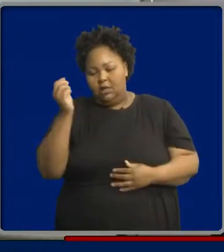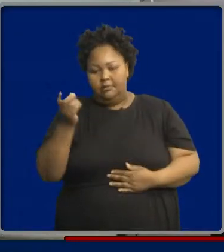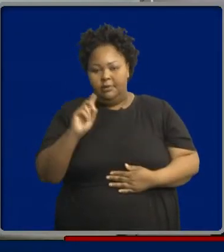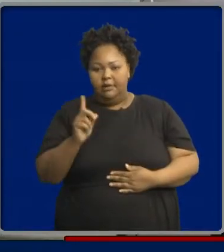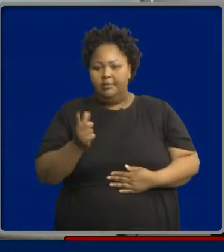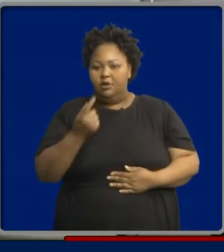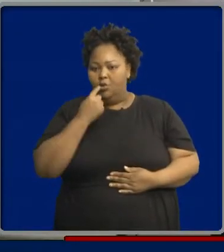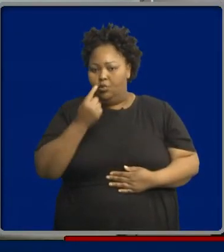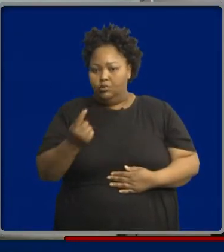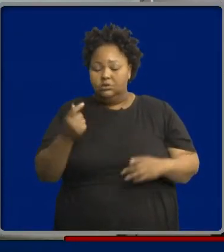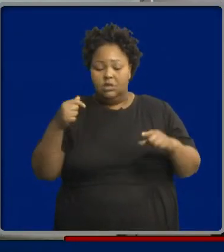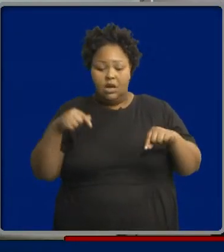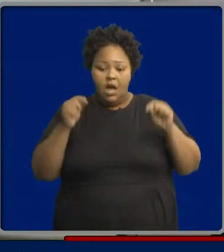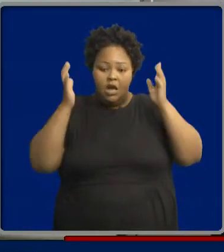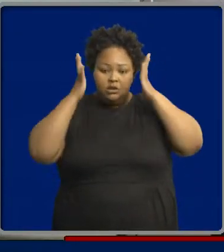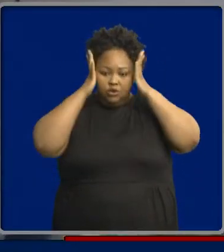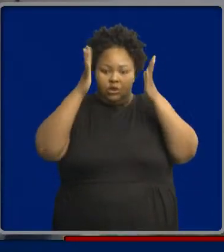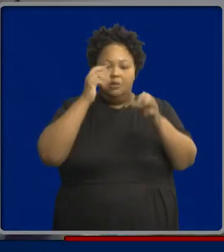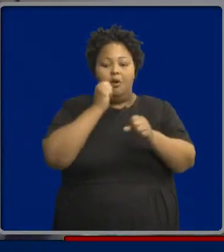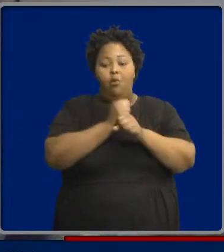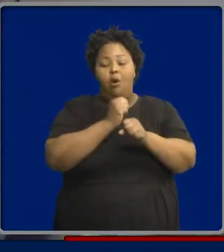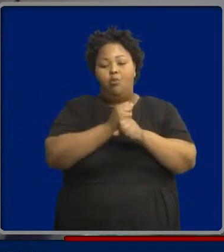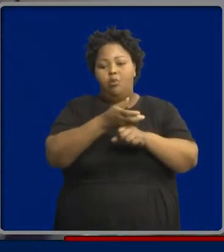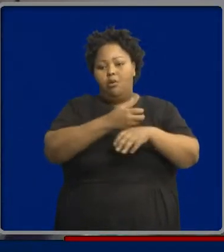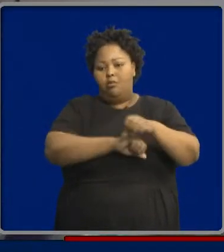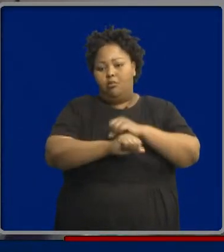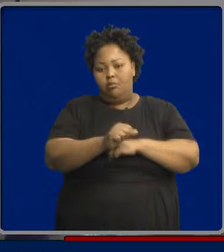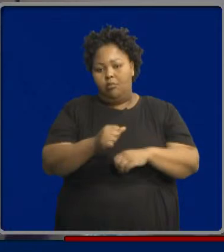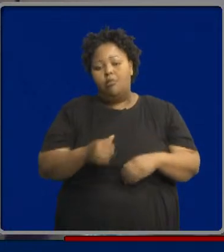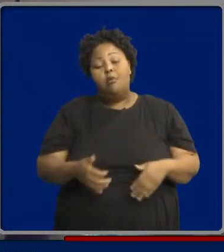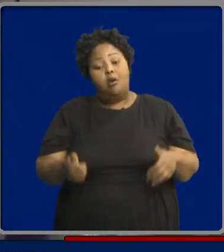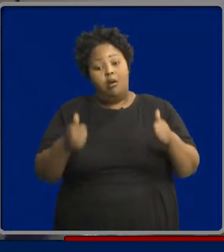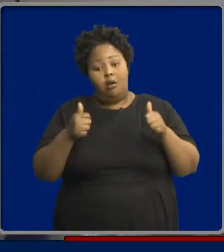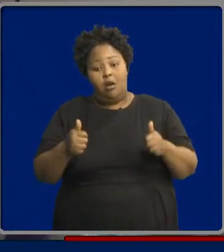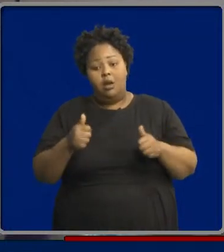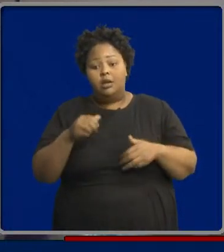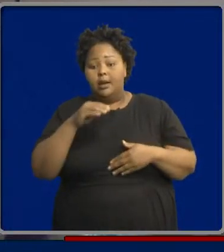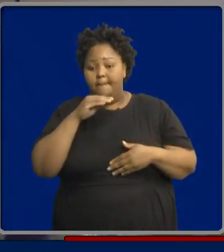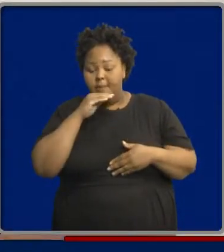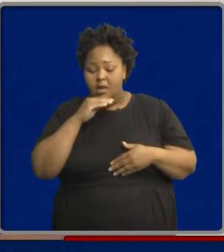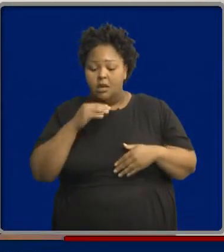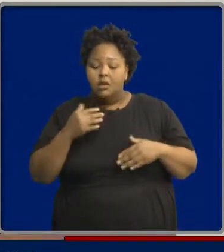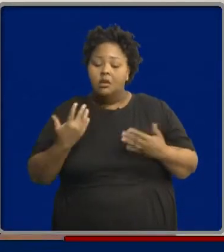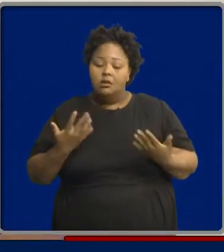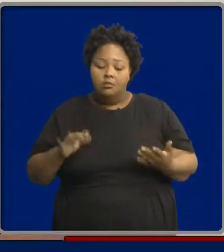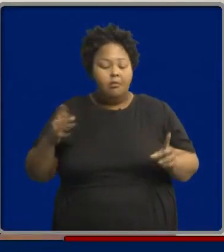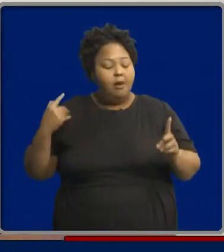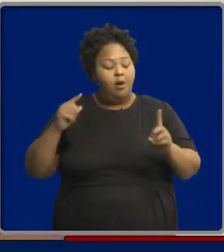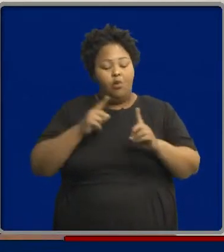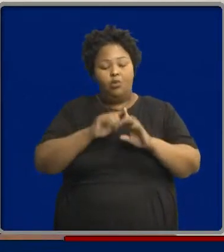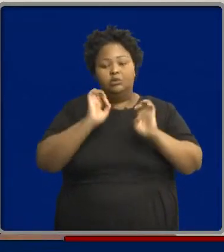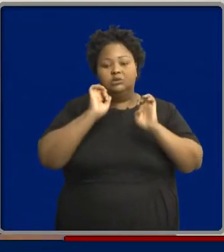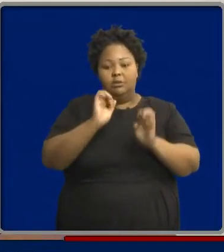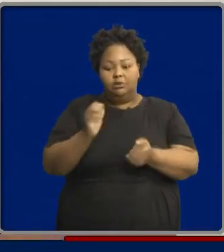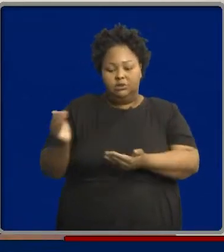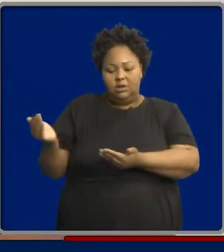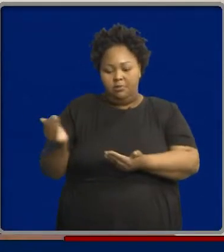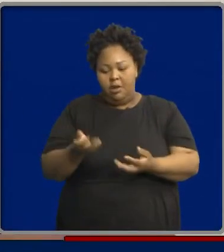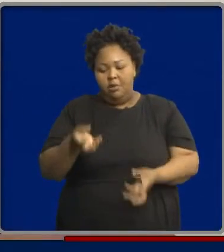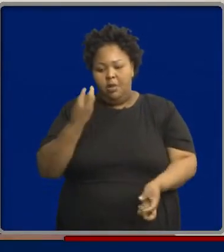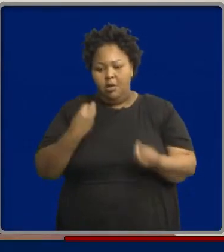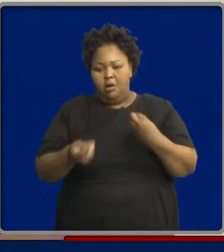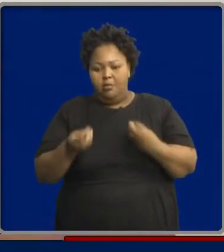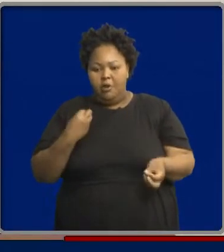are noticeable and that sustained immunization coverage is key to achieving long-term public health goals. In 2024, we didn't do